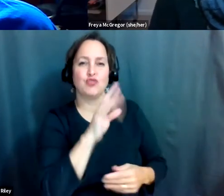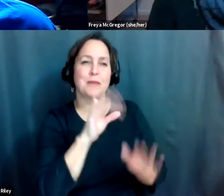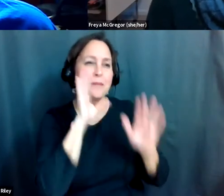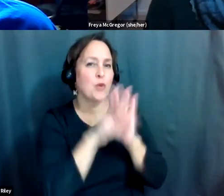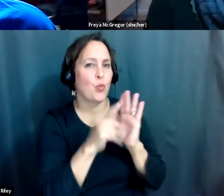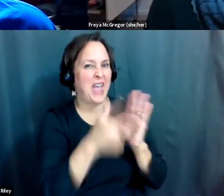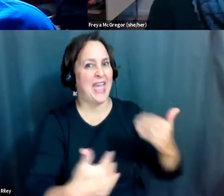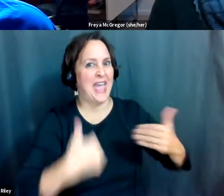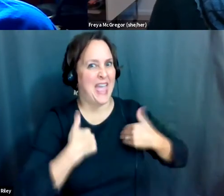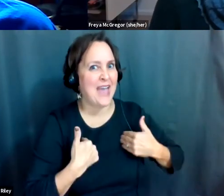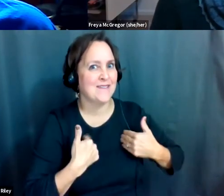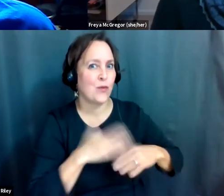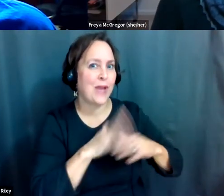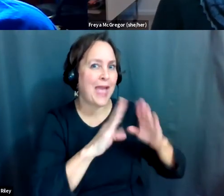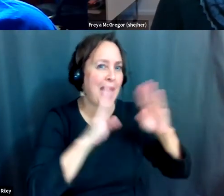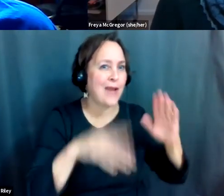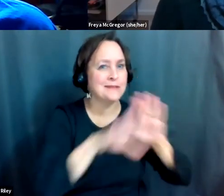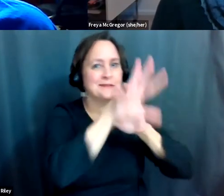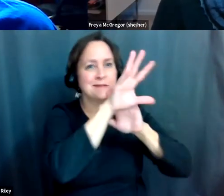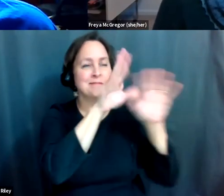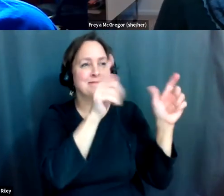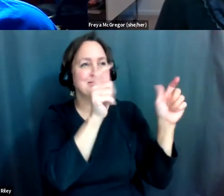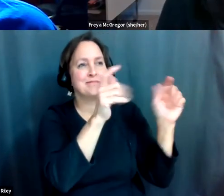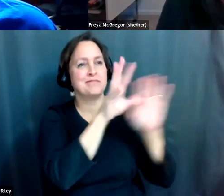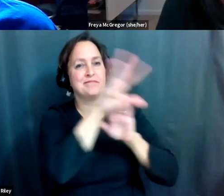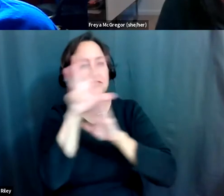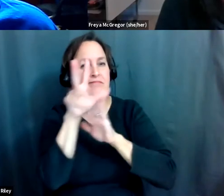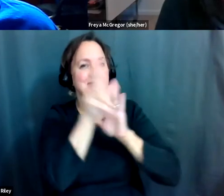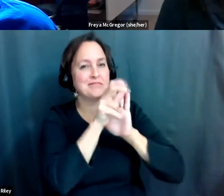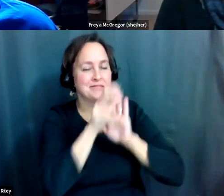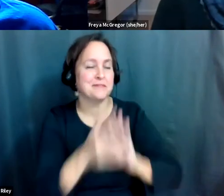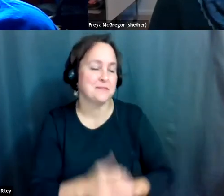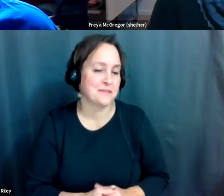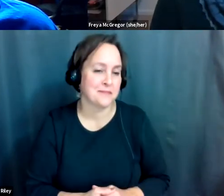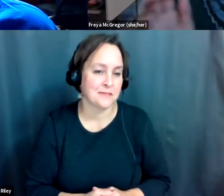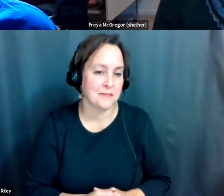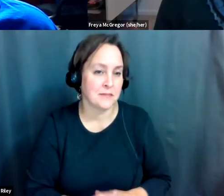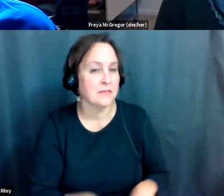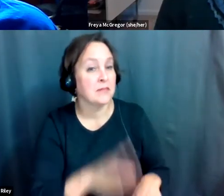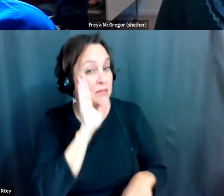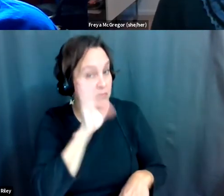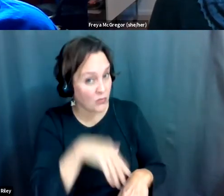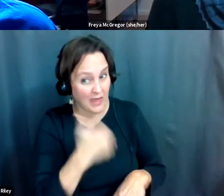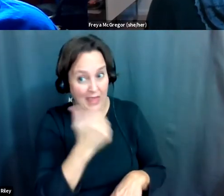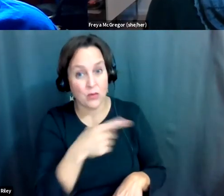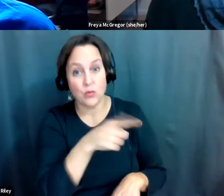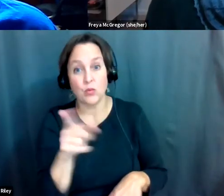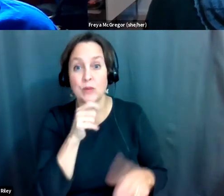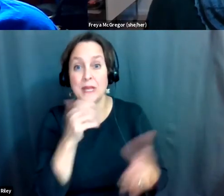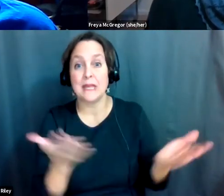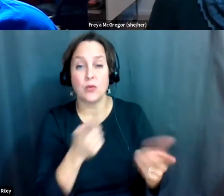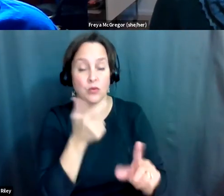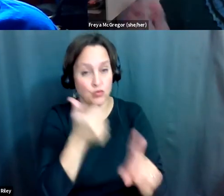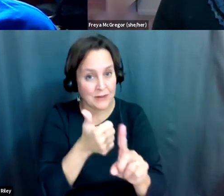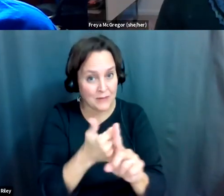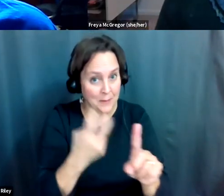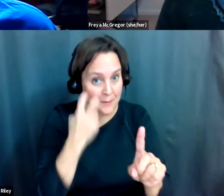Jerry shared that with us. Um, so it's, it's up there. Um, also if anyone who is here, who's blind or has low